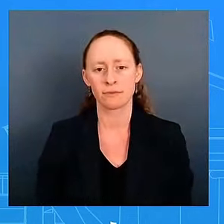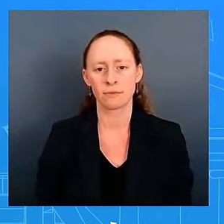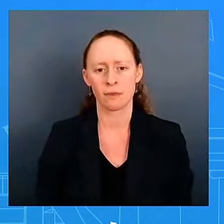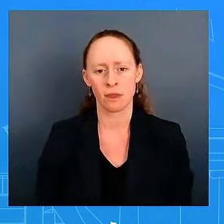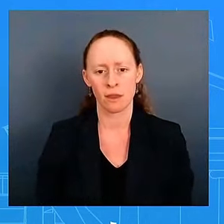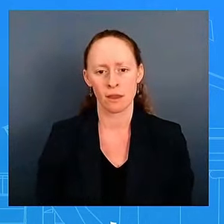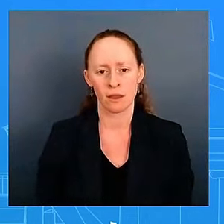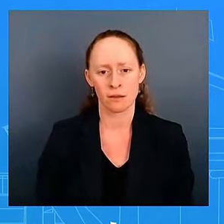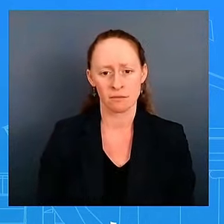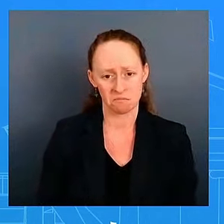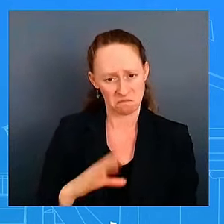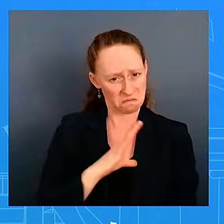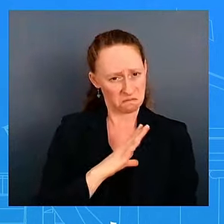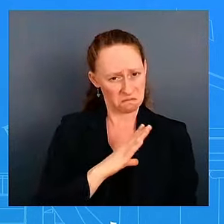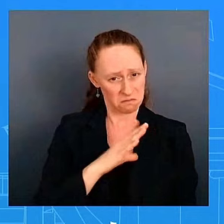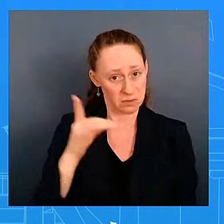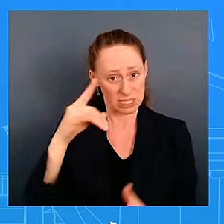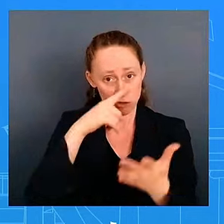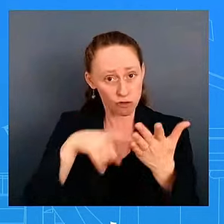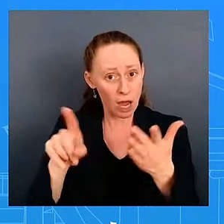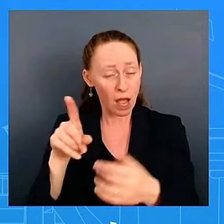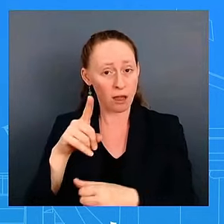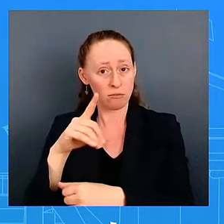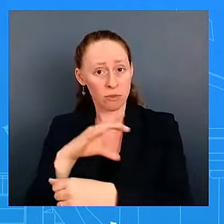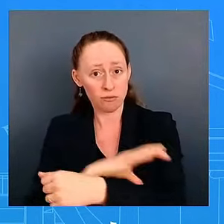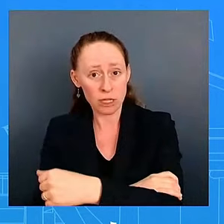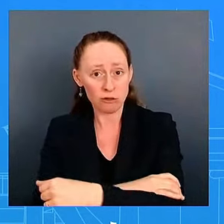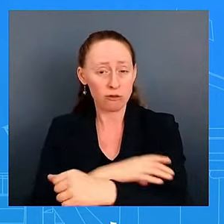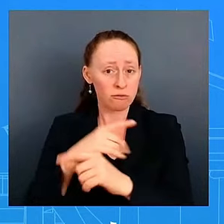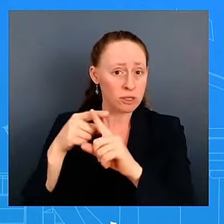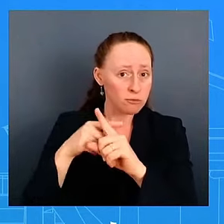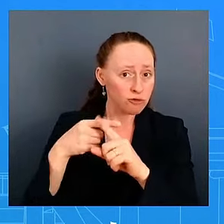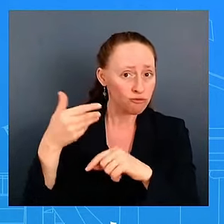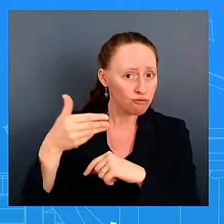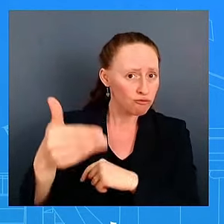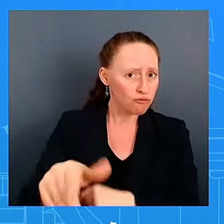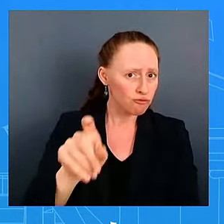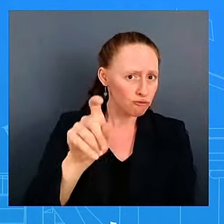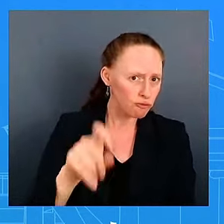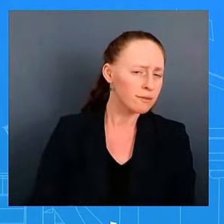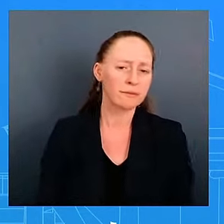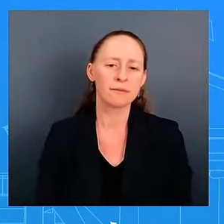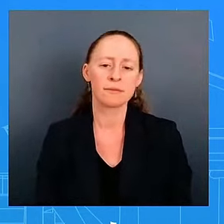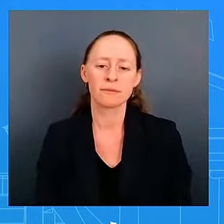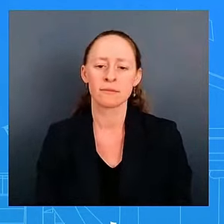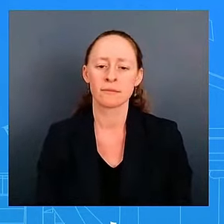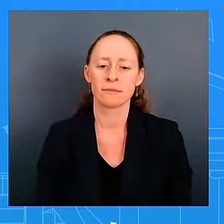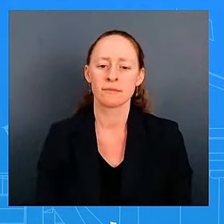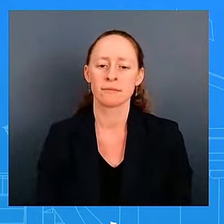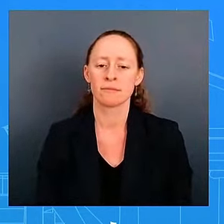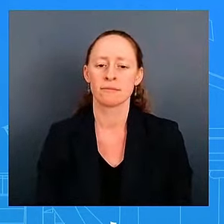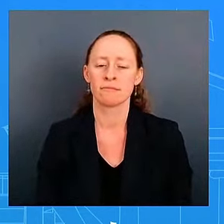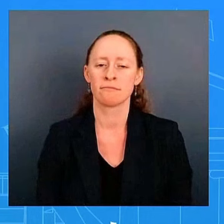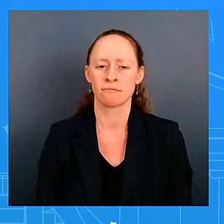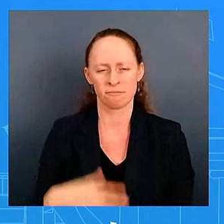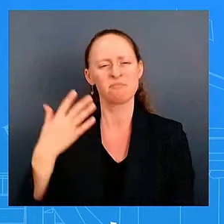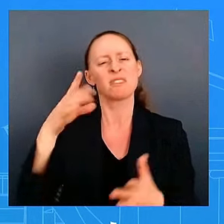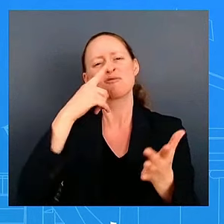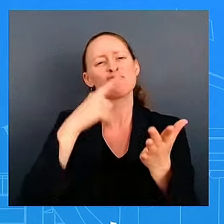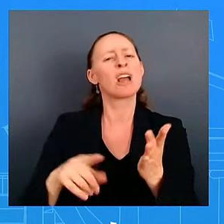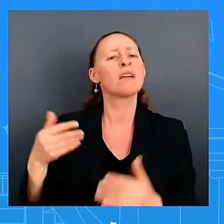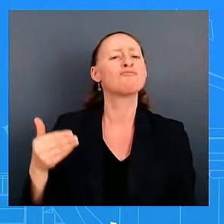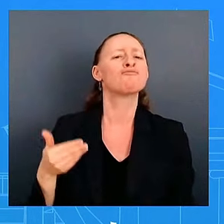basis? What I can tell you, he gets regular check-ins. He does regular check-ins a couple times a week